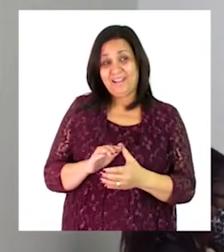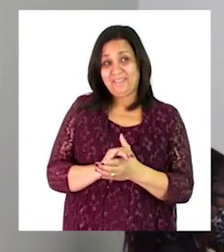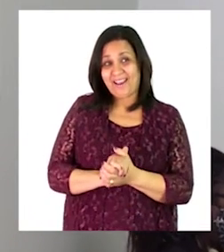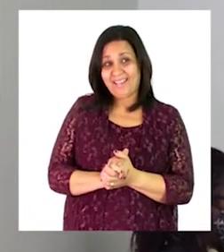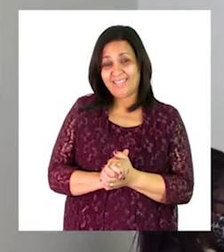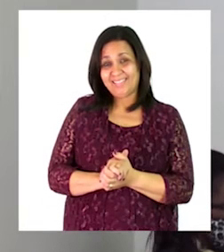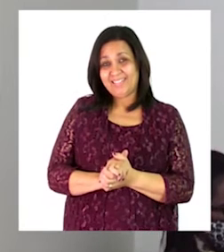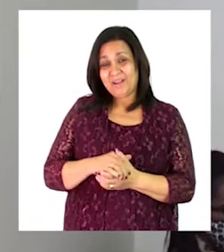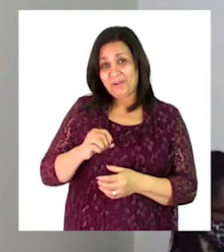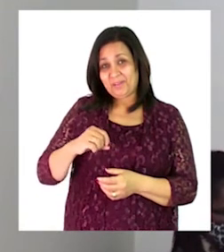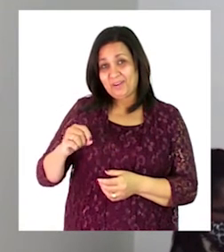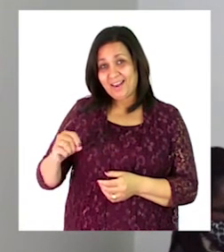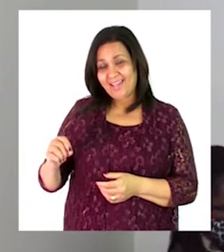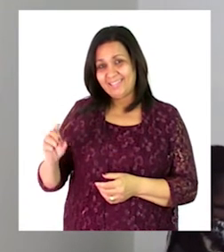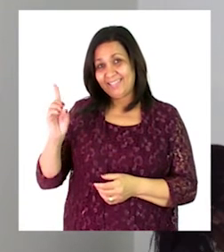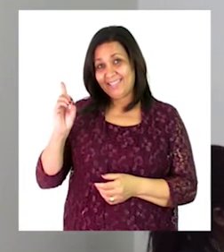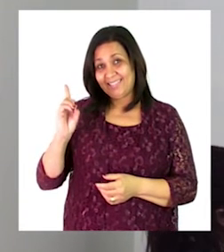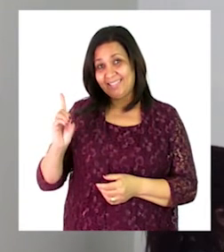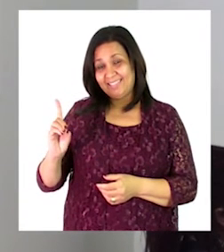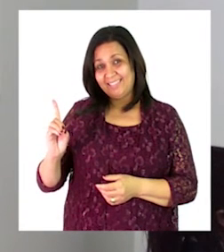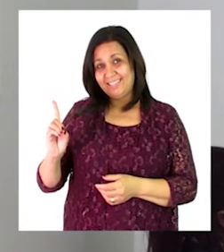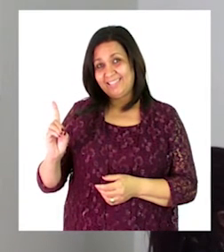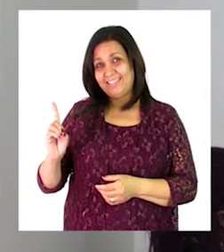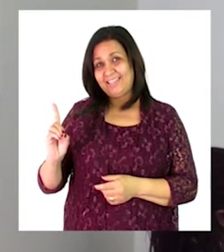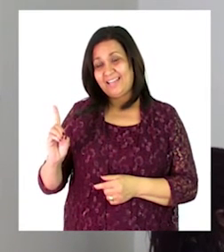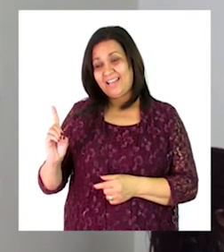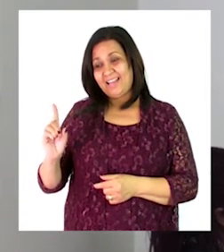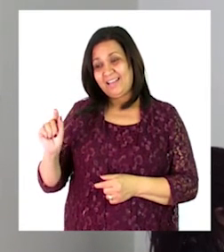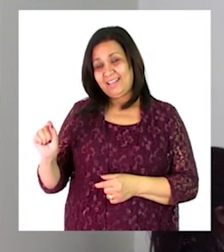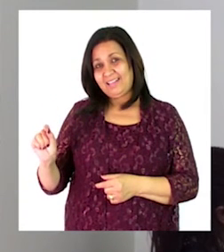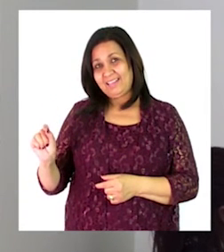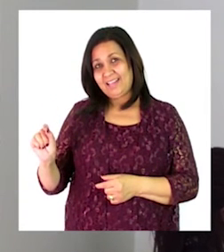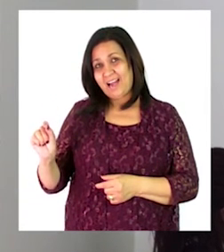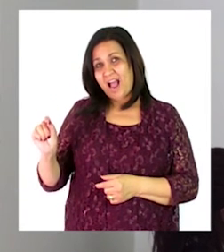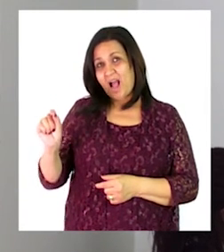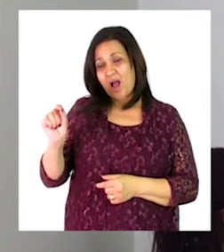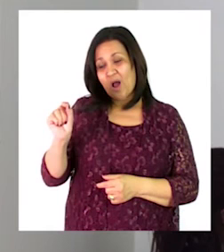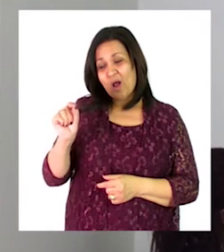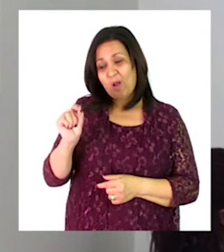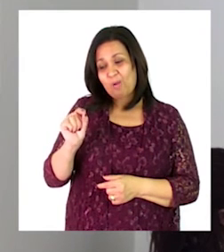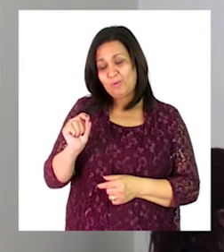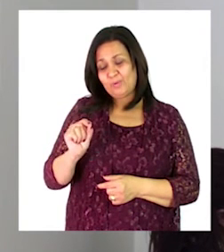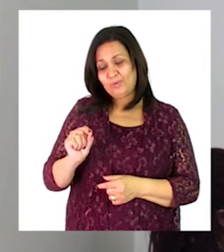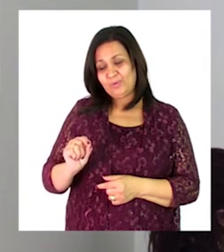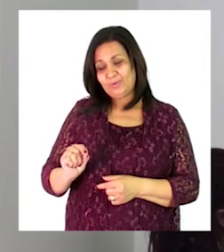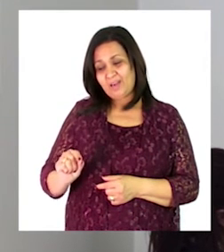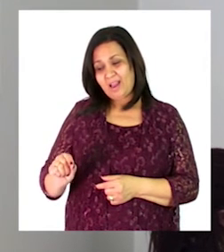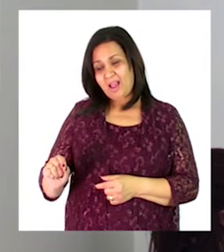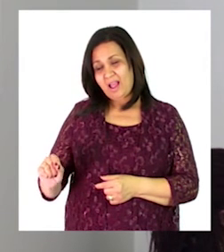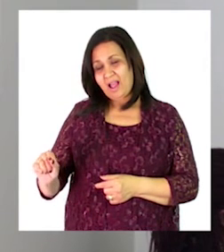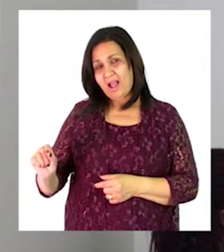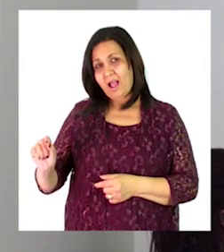write letter D. Remember, we start off with a round tummy